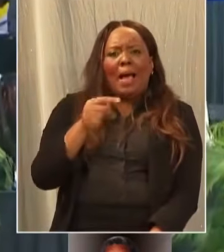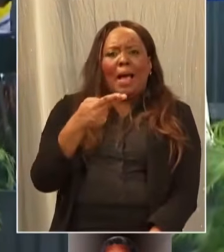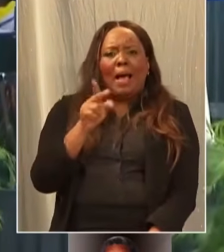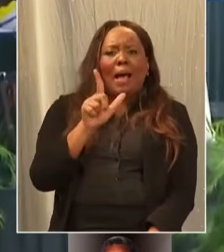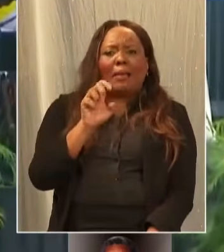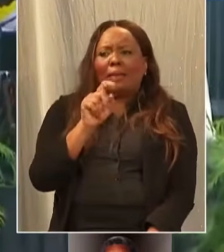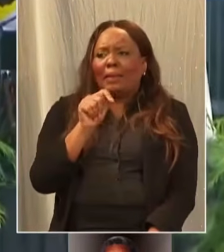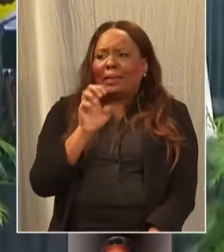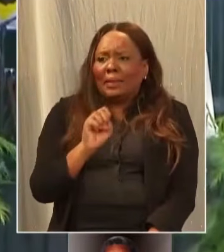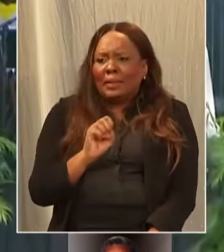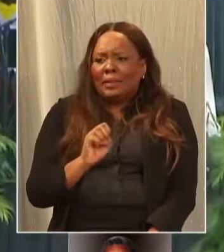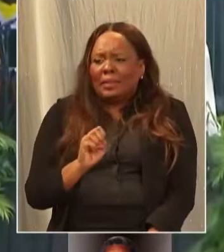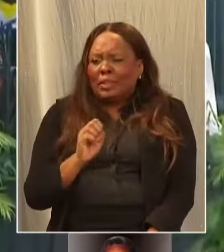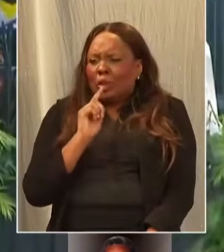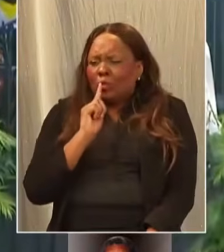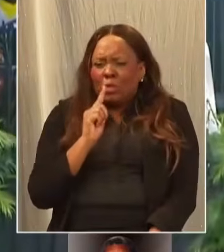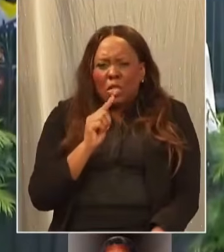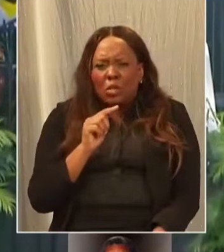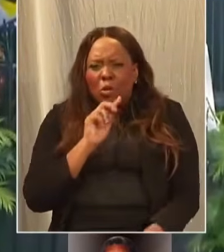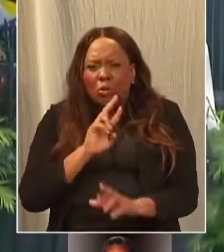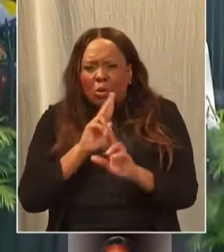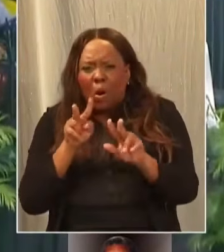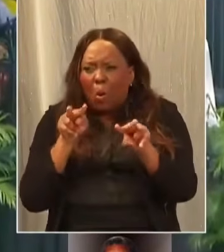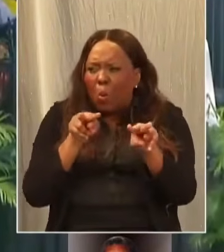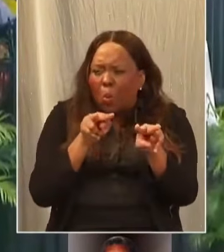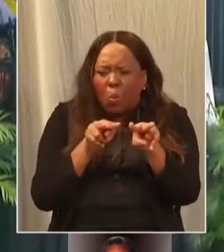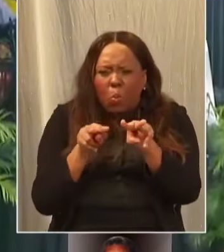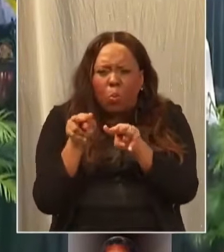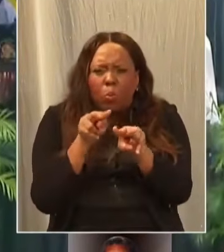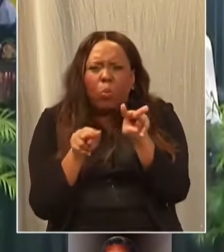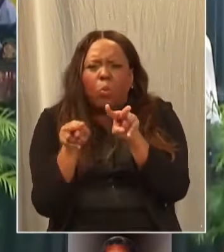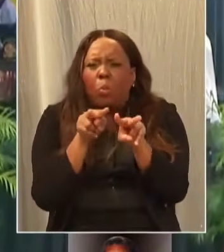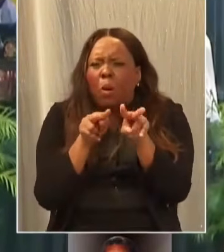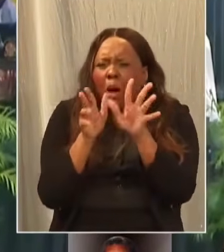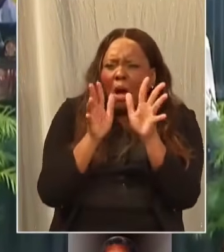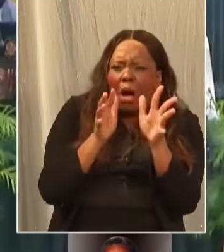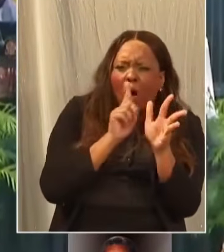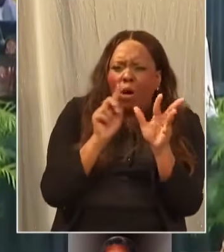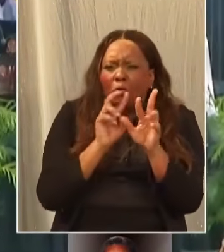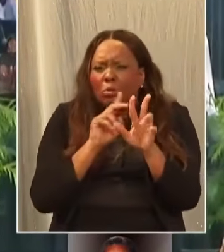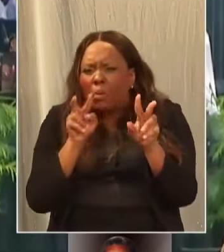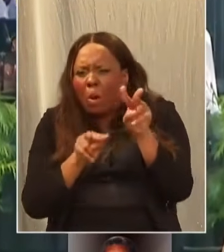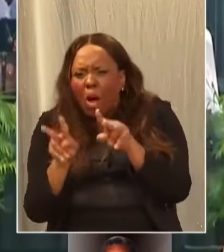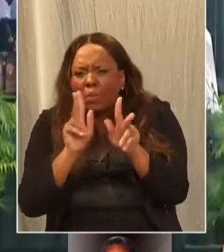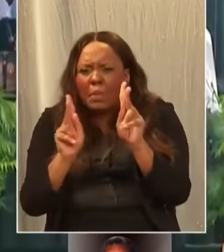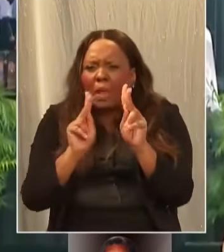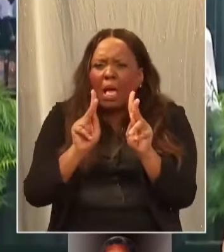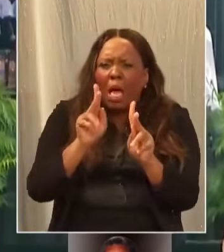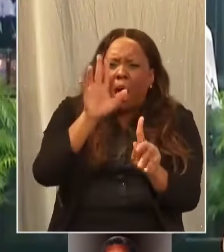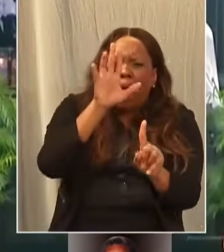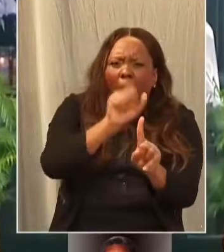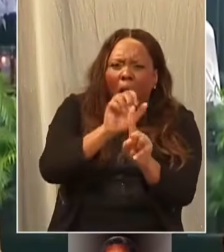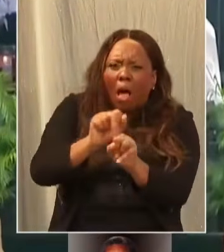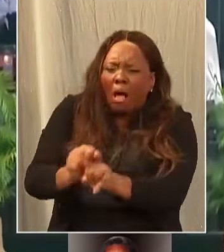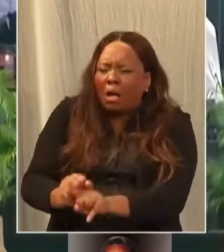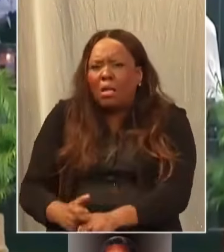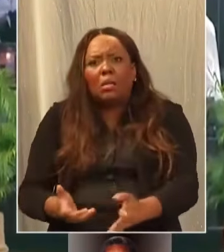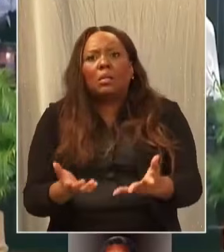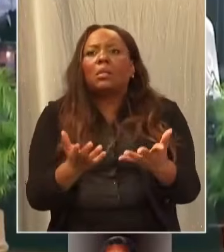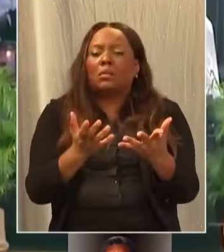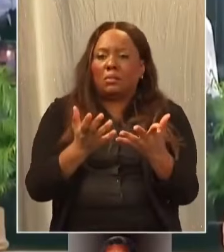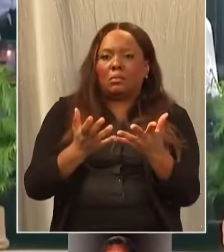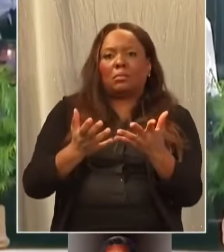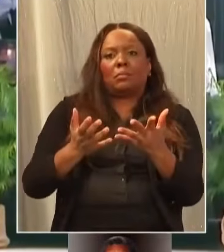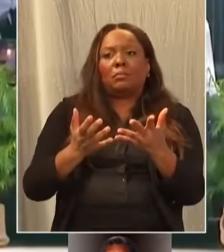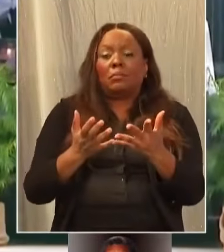in close catching positions, and the graceful rhythm of his bowling action.